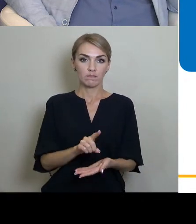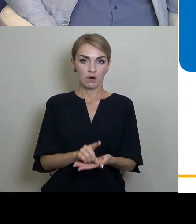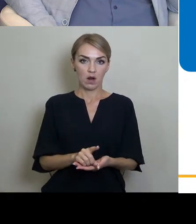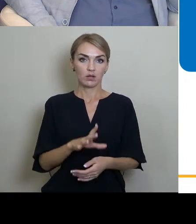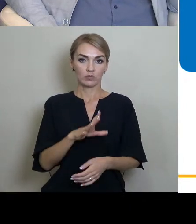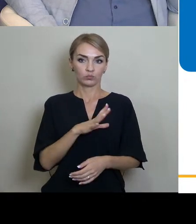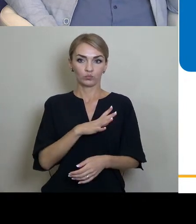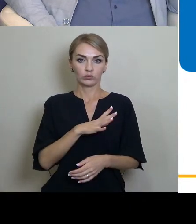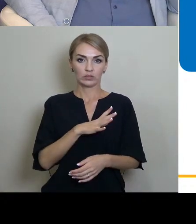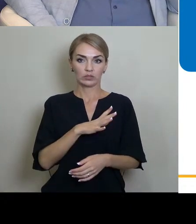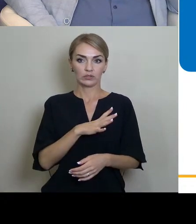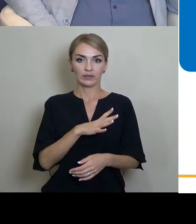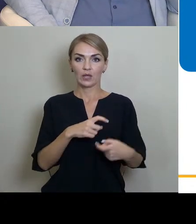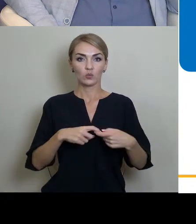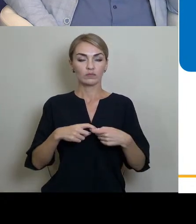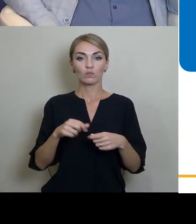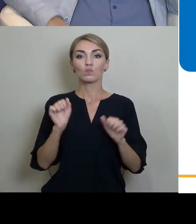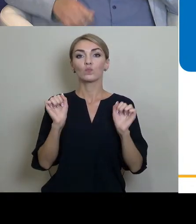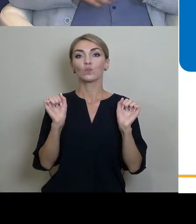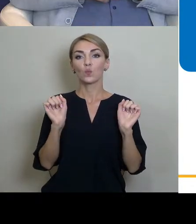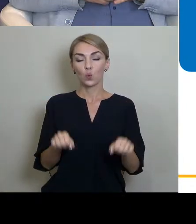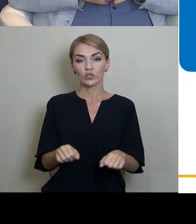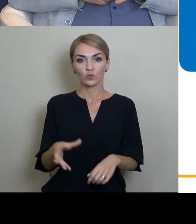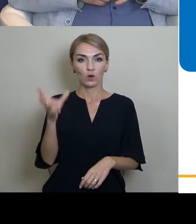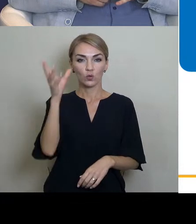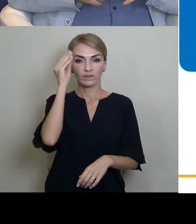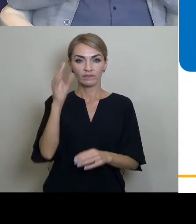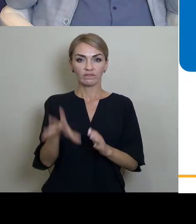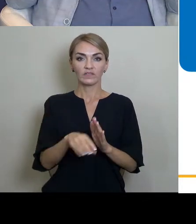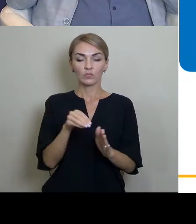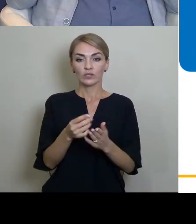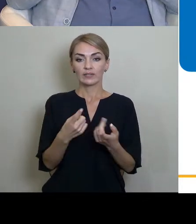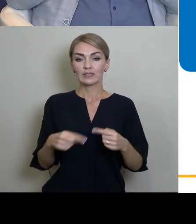spinning them off. The territory should be